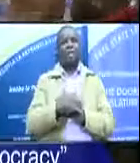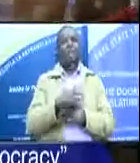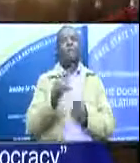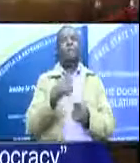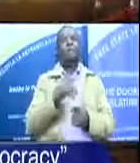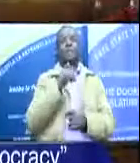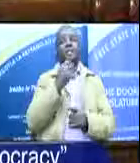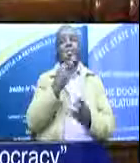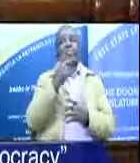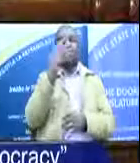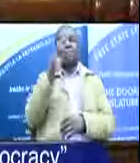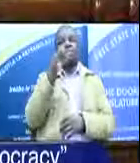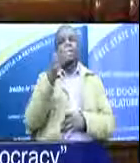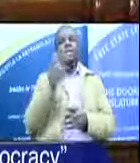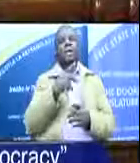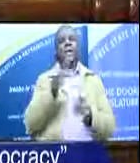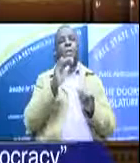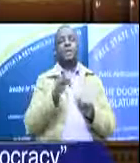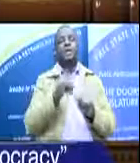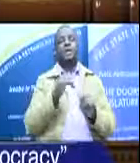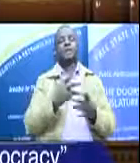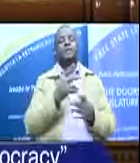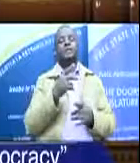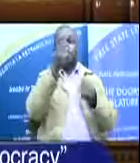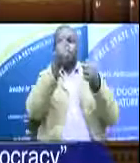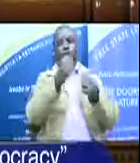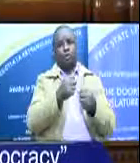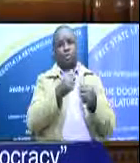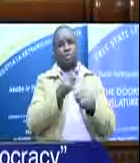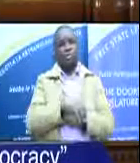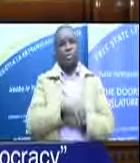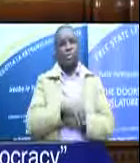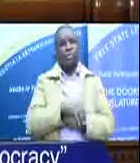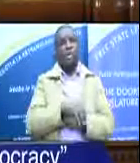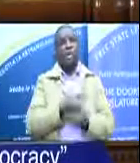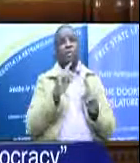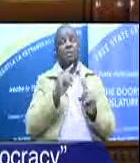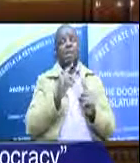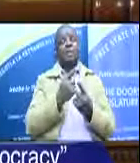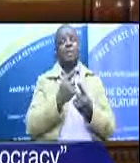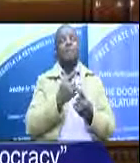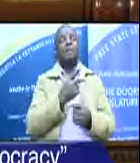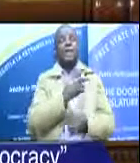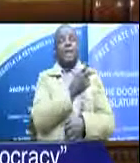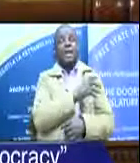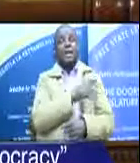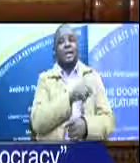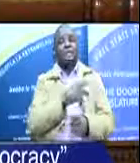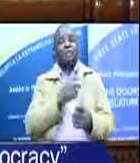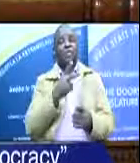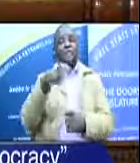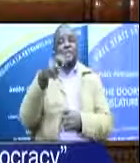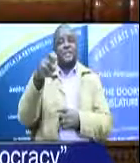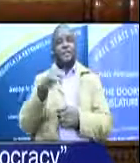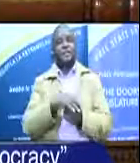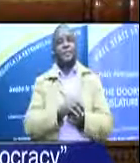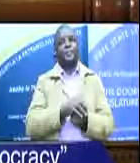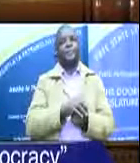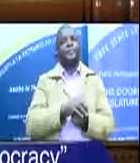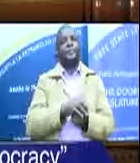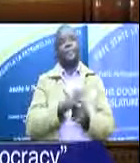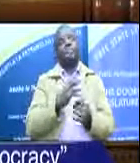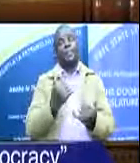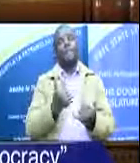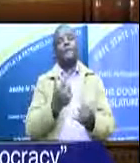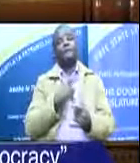patients waiting in correctional facilities. The primary health care outreach. Ho